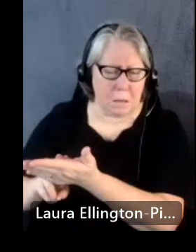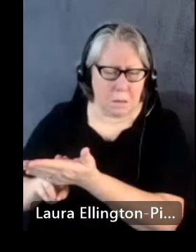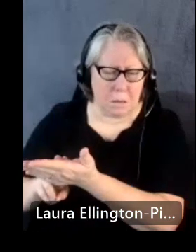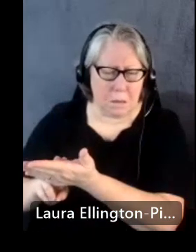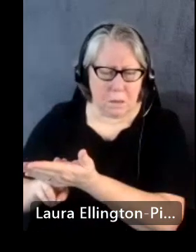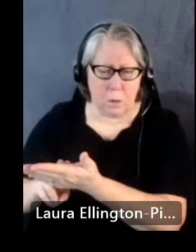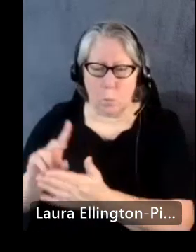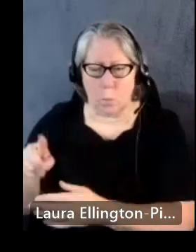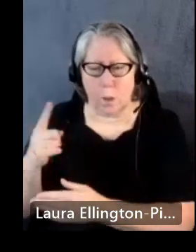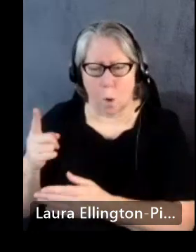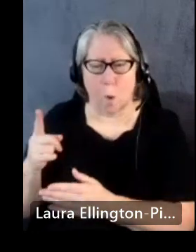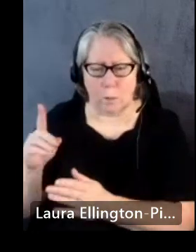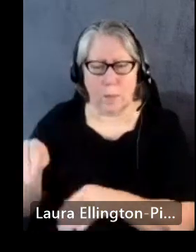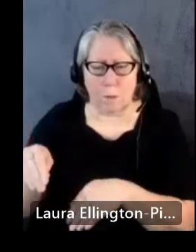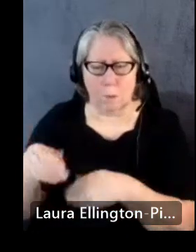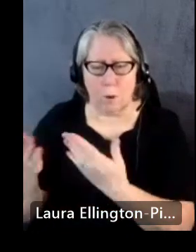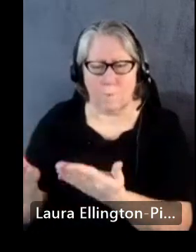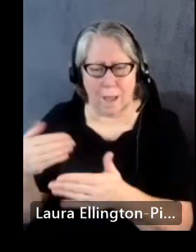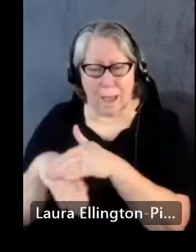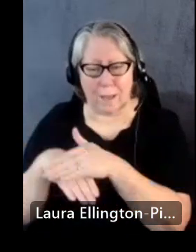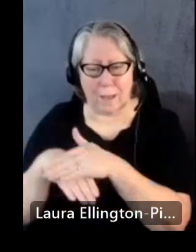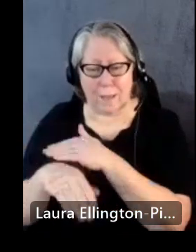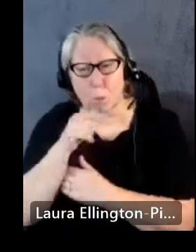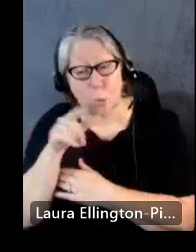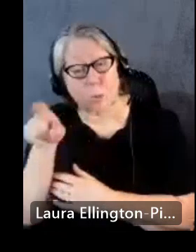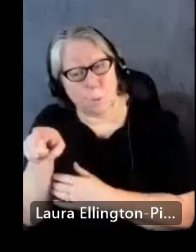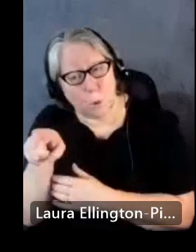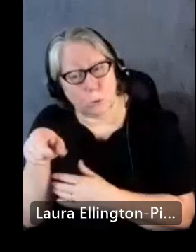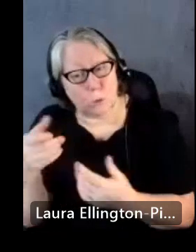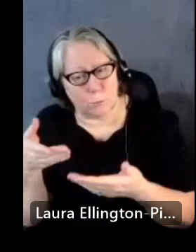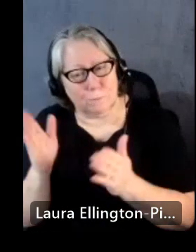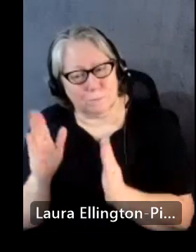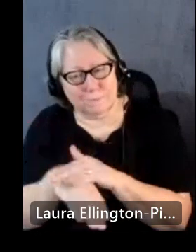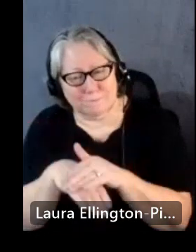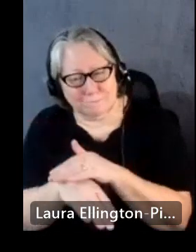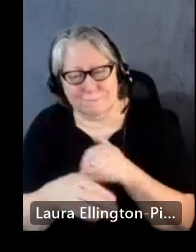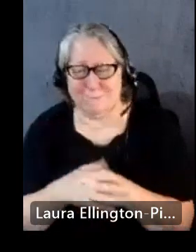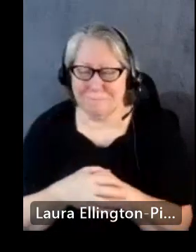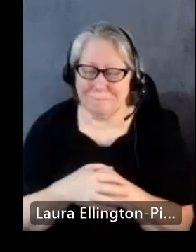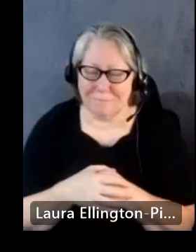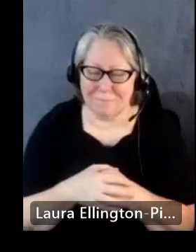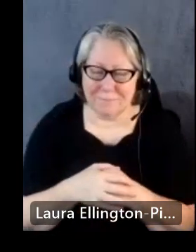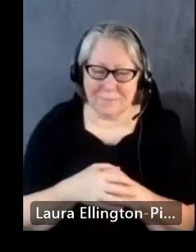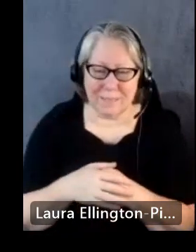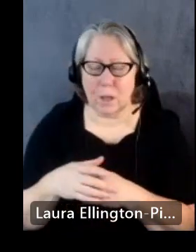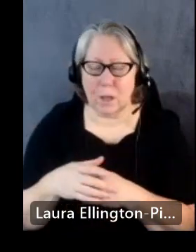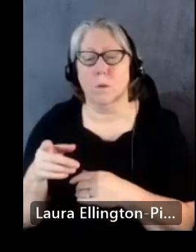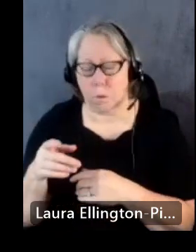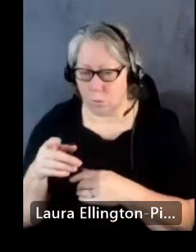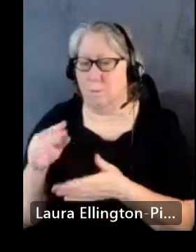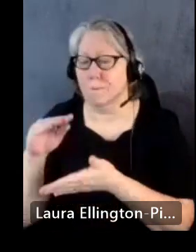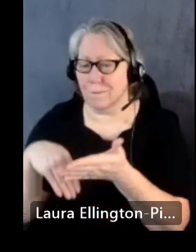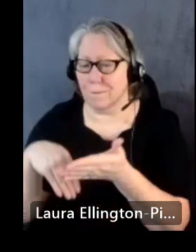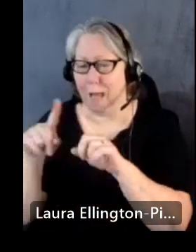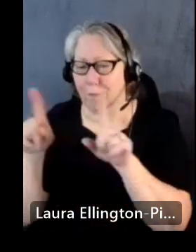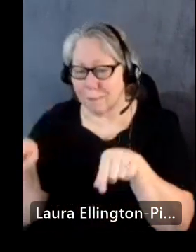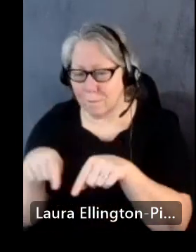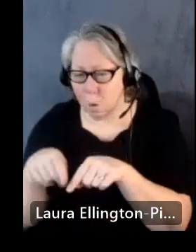give access to people who should have it. So, but they're basically fill out the form and submit it to us, and then we'll hook you up. That's how it works.